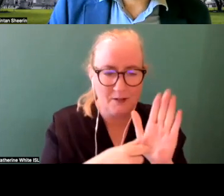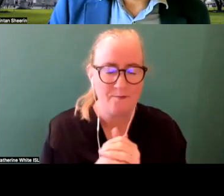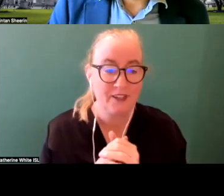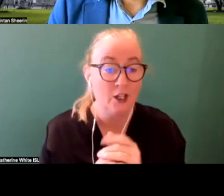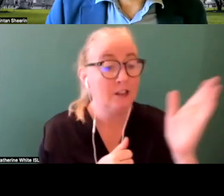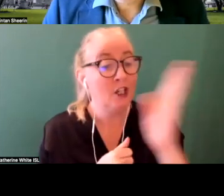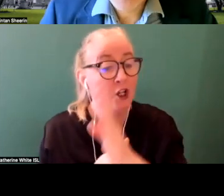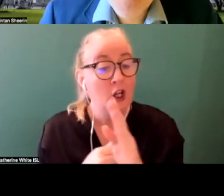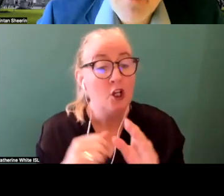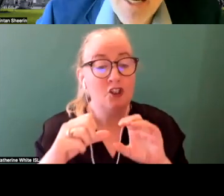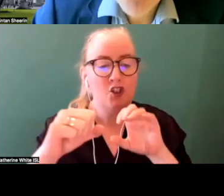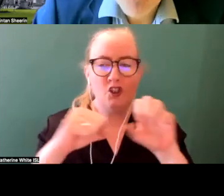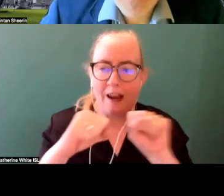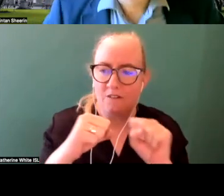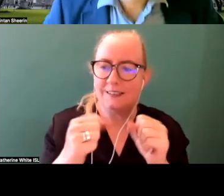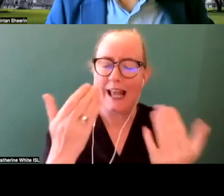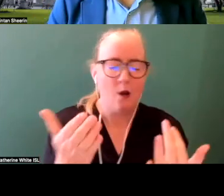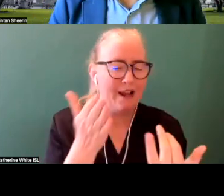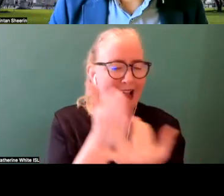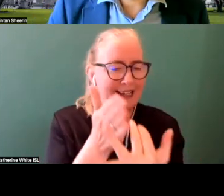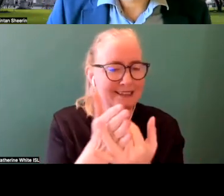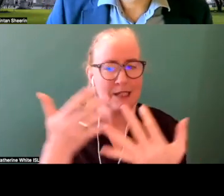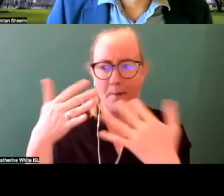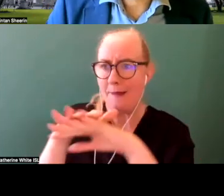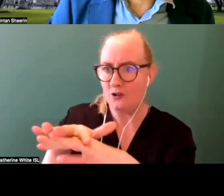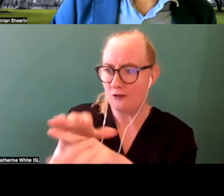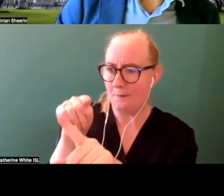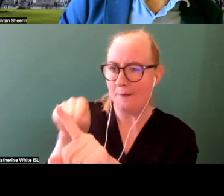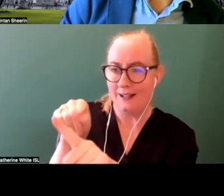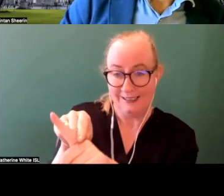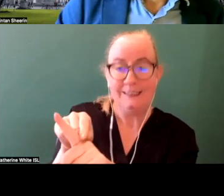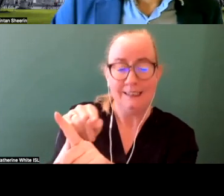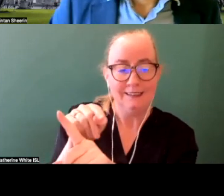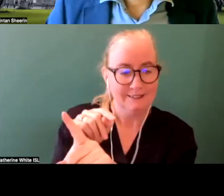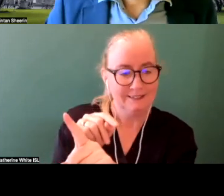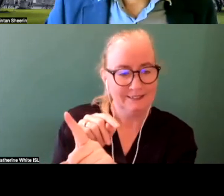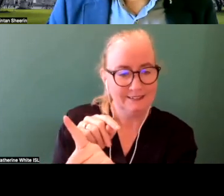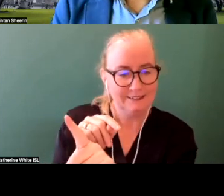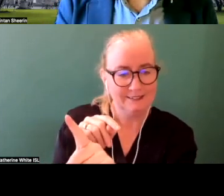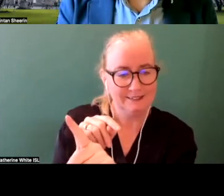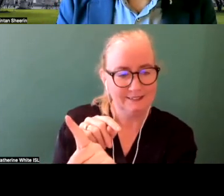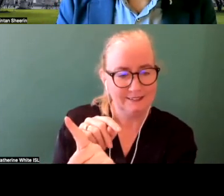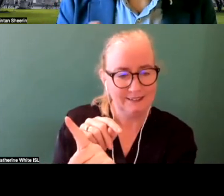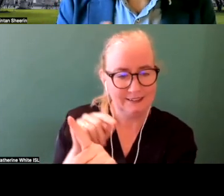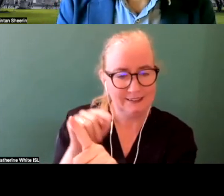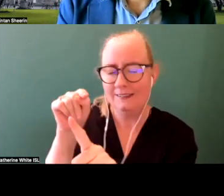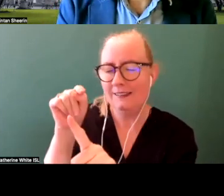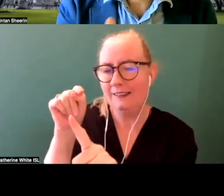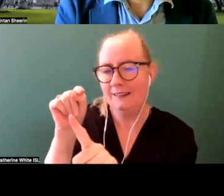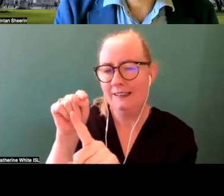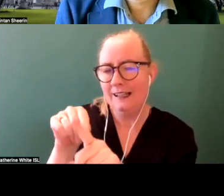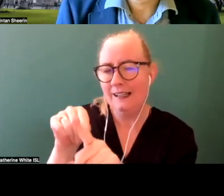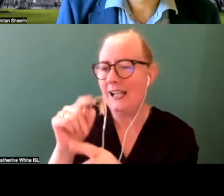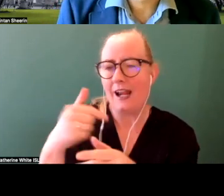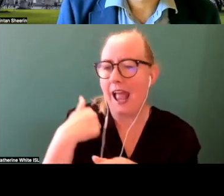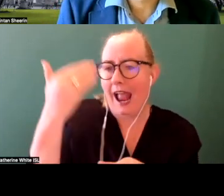Services in terms of accessing mainstream health services often found workarounds, and this is often somebody knows